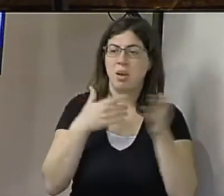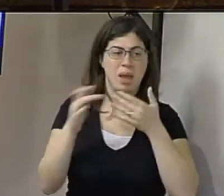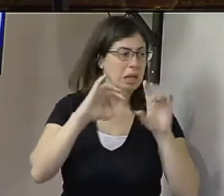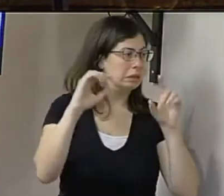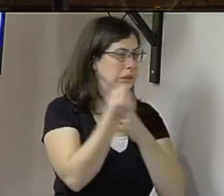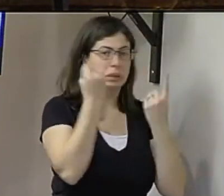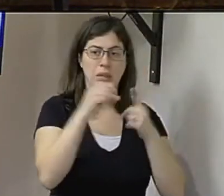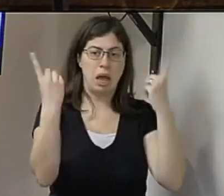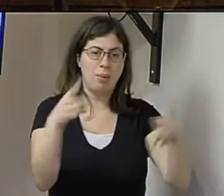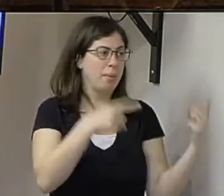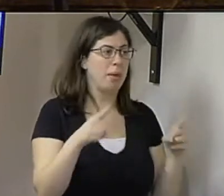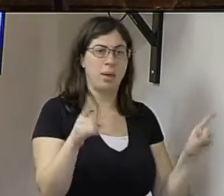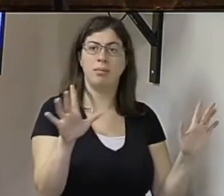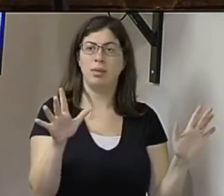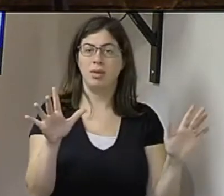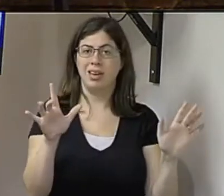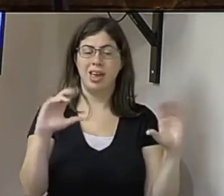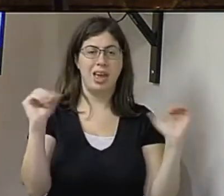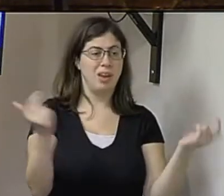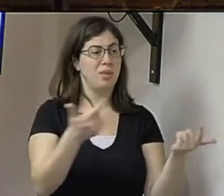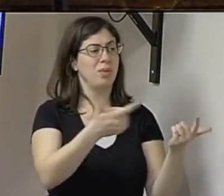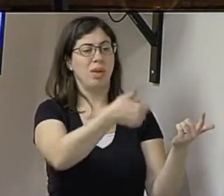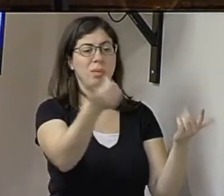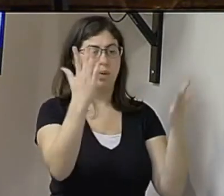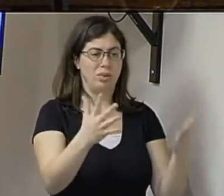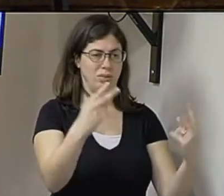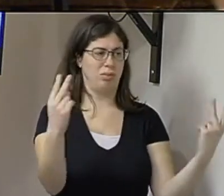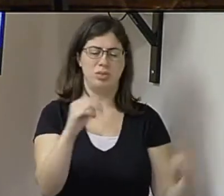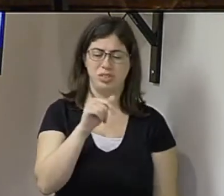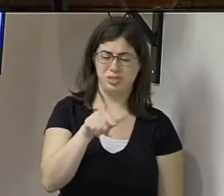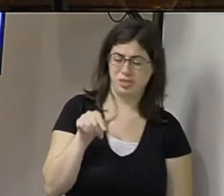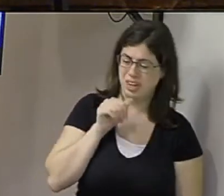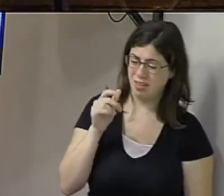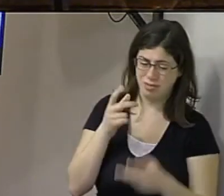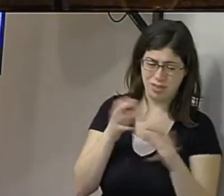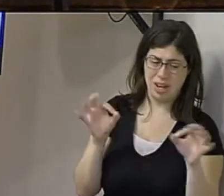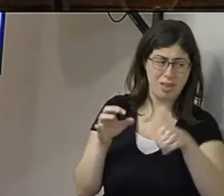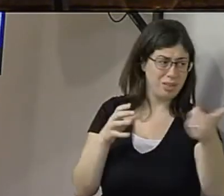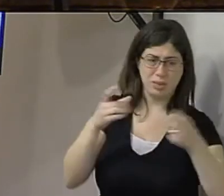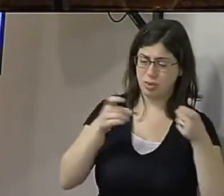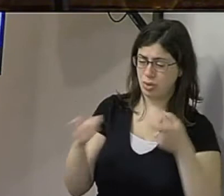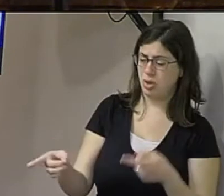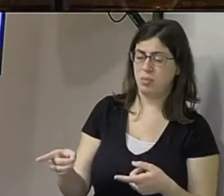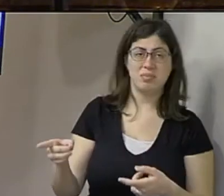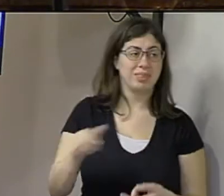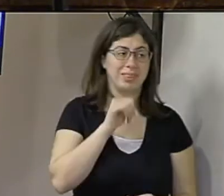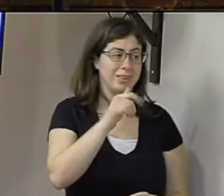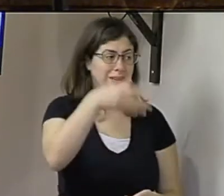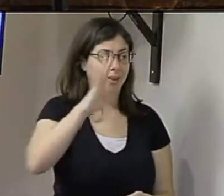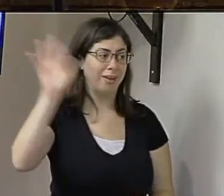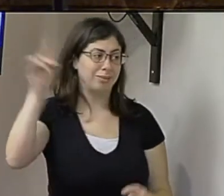all these awful things that are happening, and when anybody looking outside their situation would have said, you're not free, you've got all these people controlling you. Well, that's not how the Lord sees